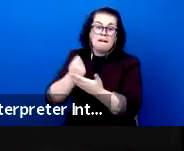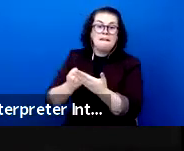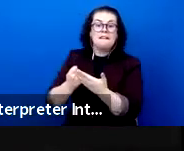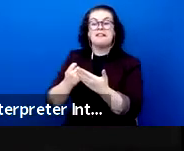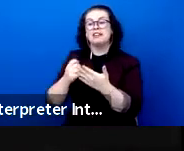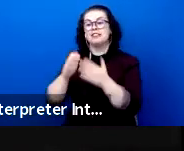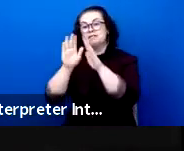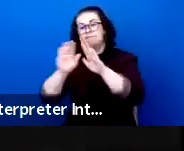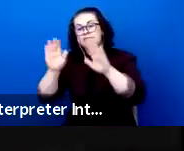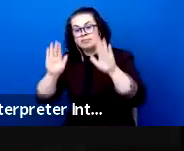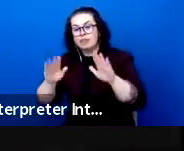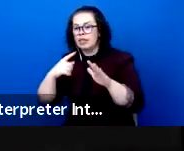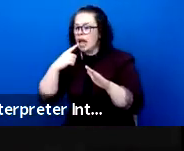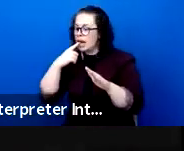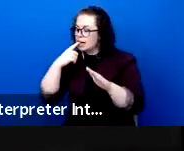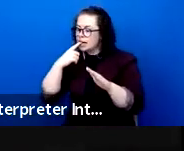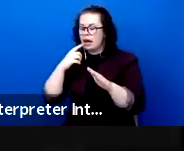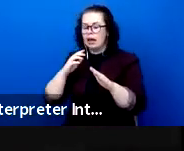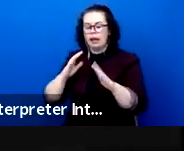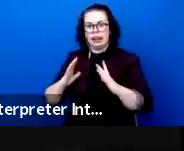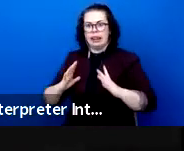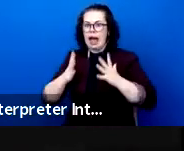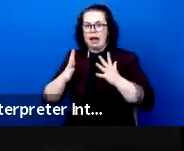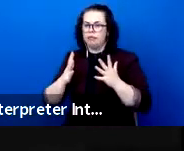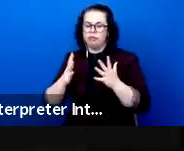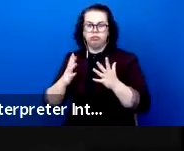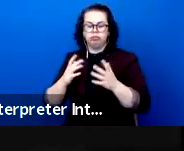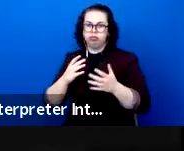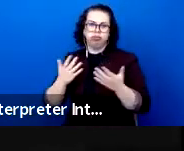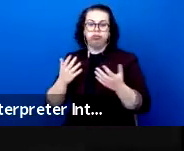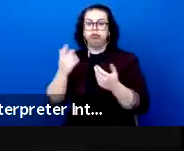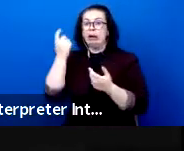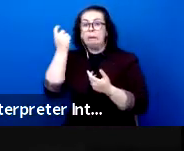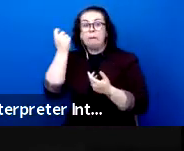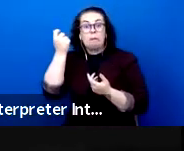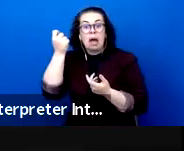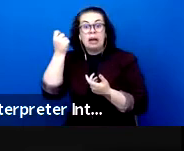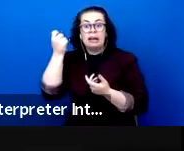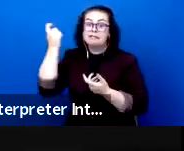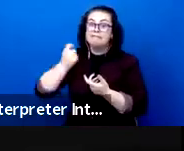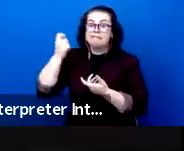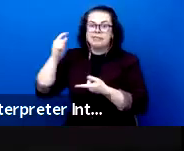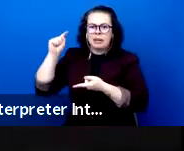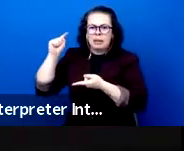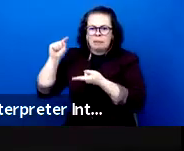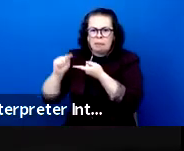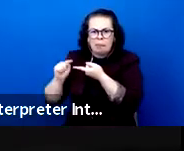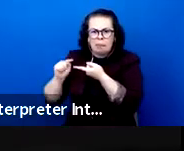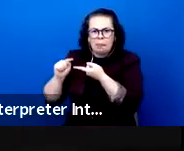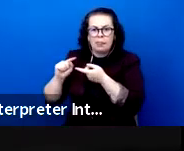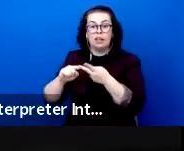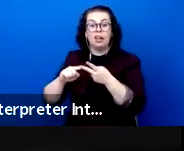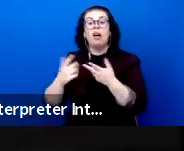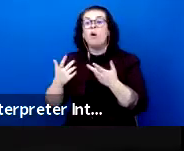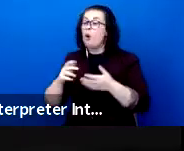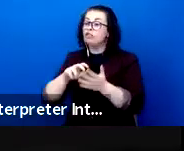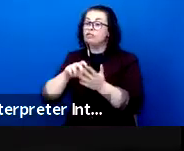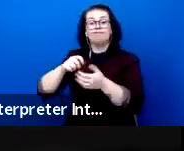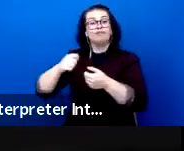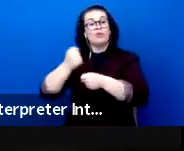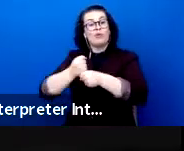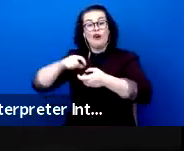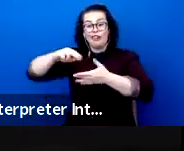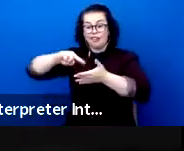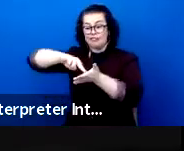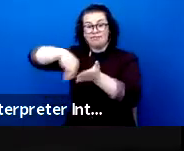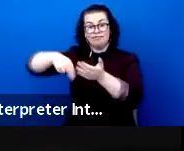intermittency, low salaries, the status of artist that is difficult to access and not very